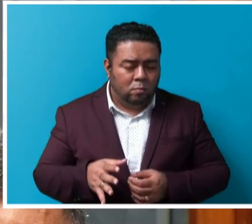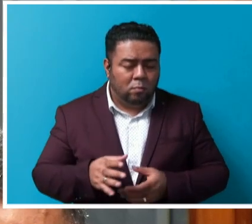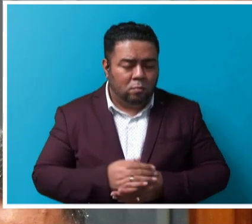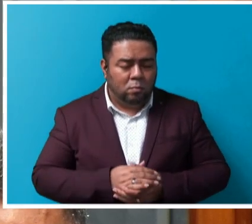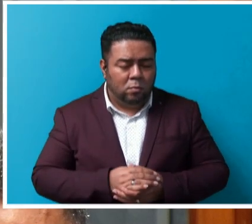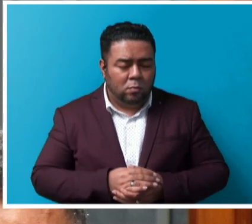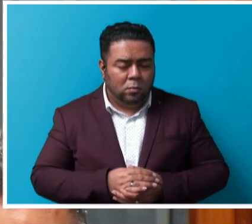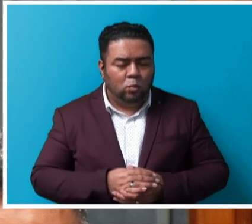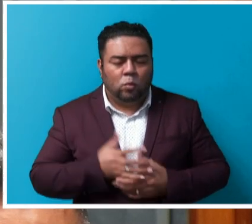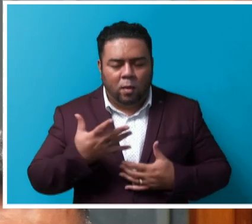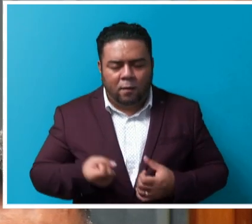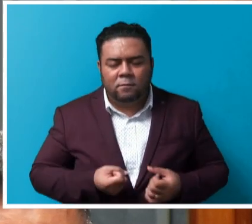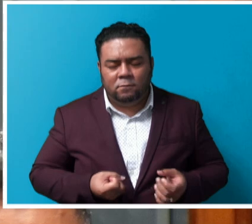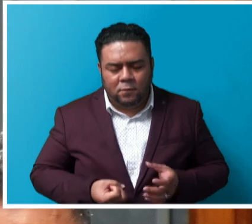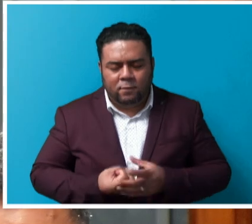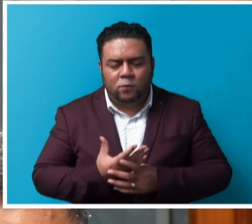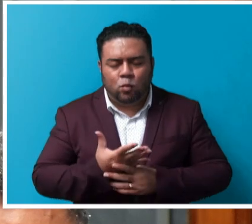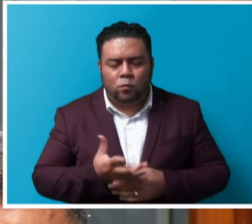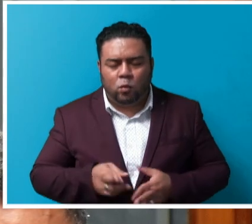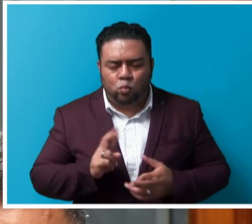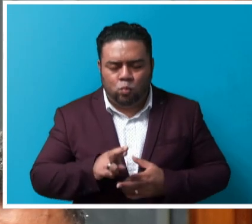rural and maritime community.